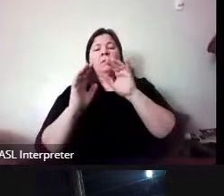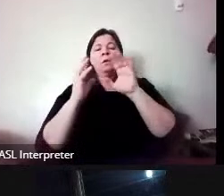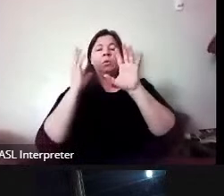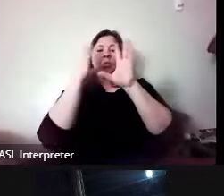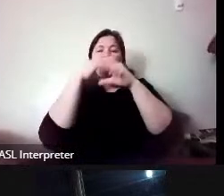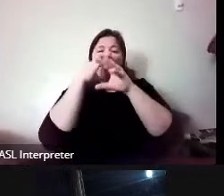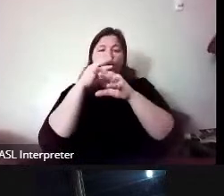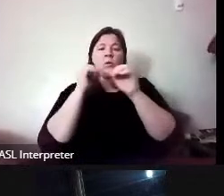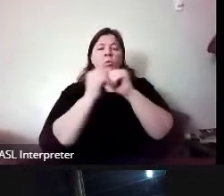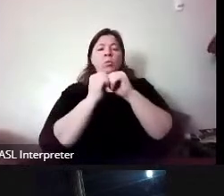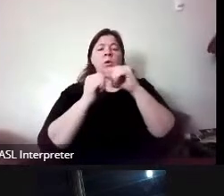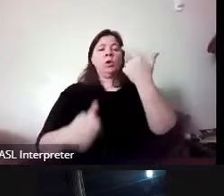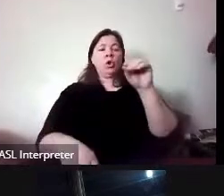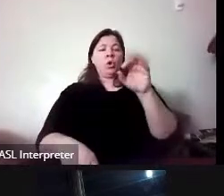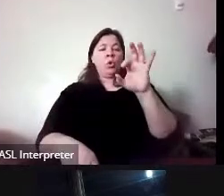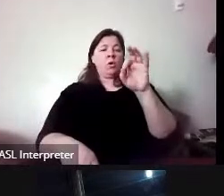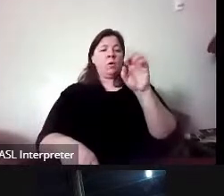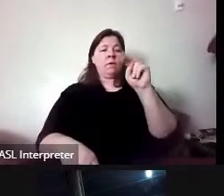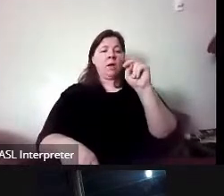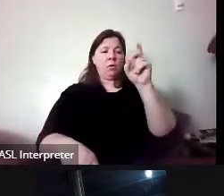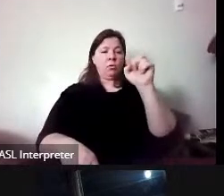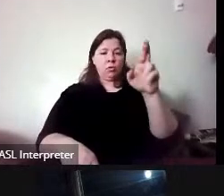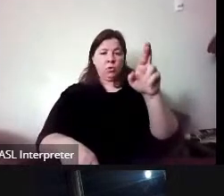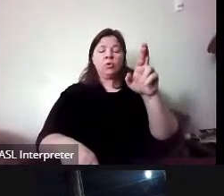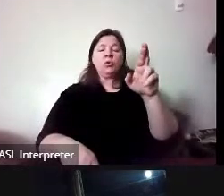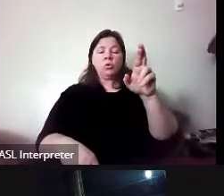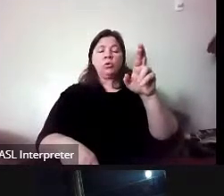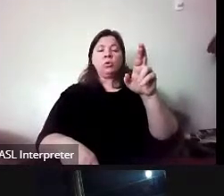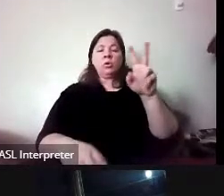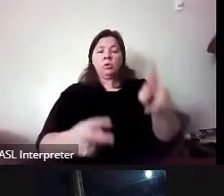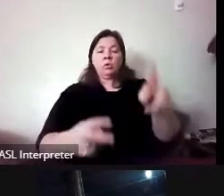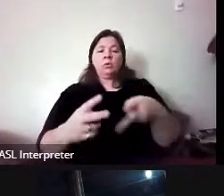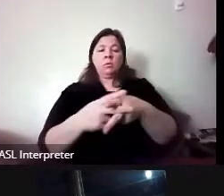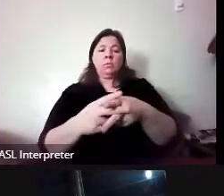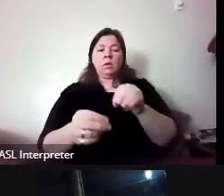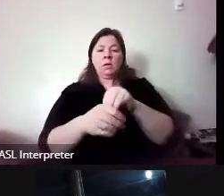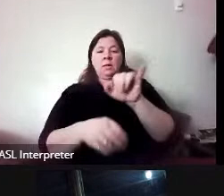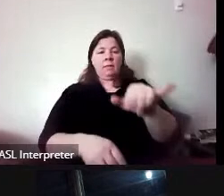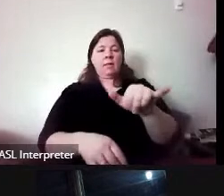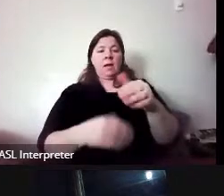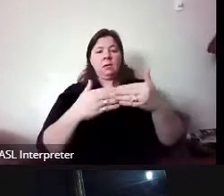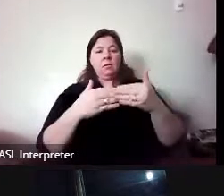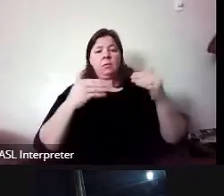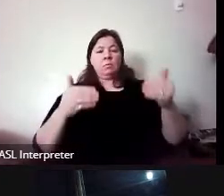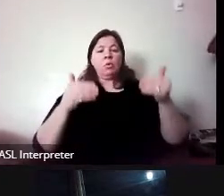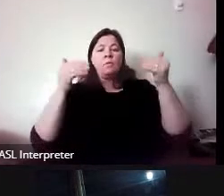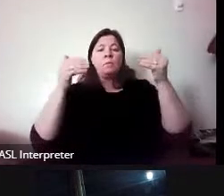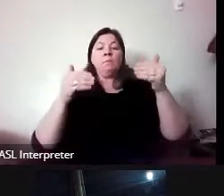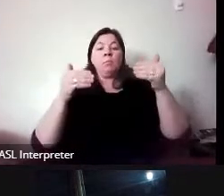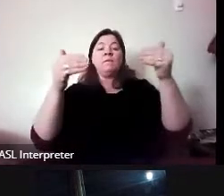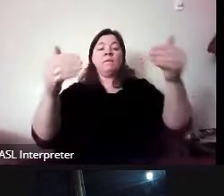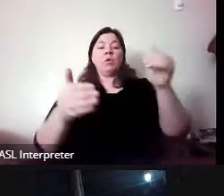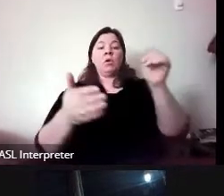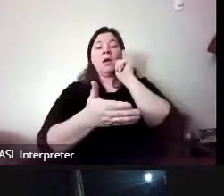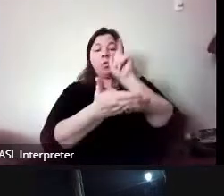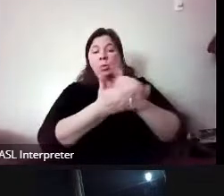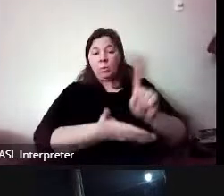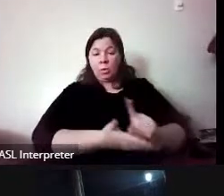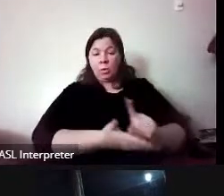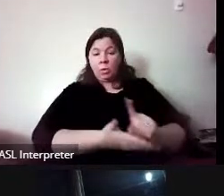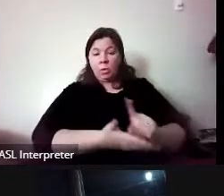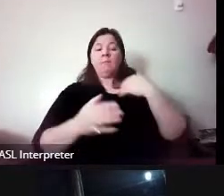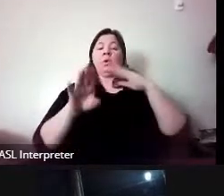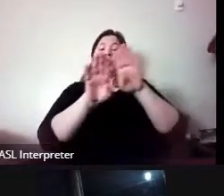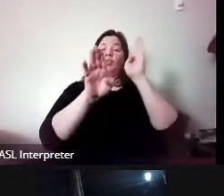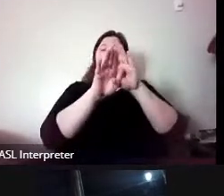Go Founders with Ash, everybody on this call should be plugging into that moving forward every single week. Because now, like I said, the door is